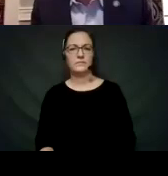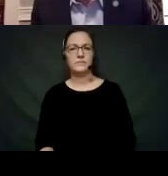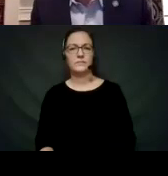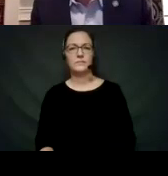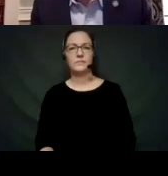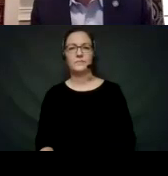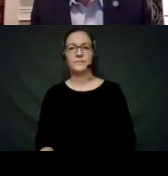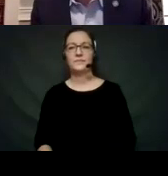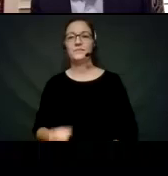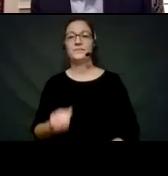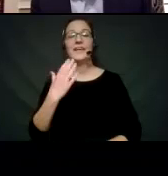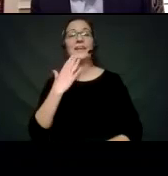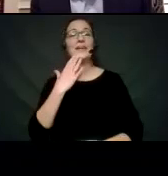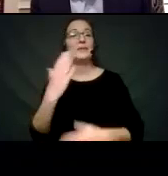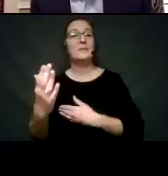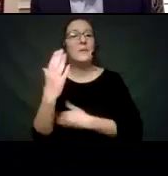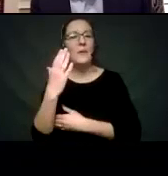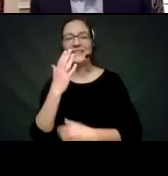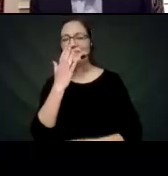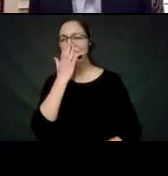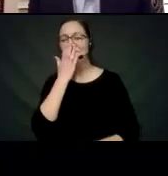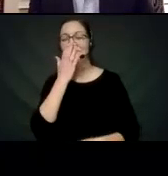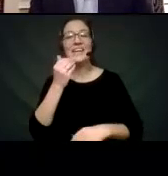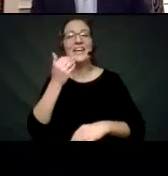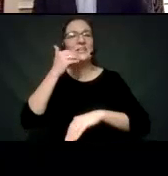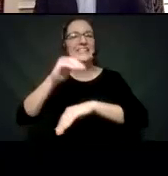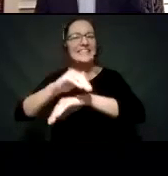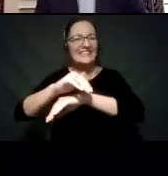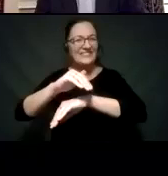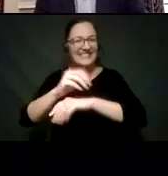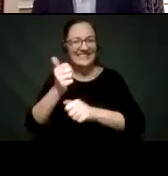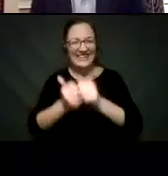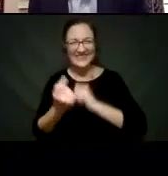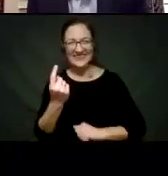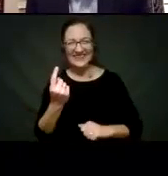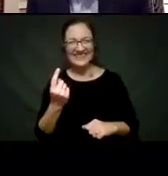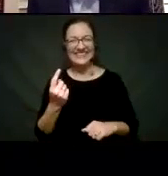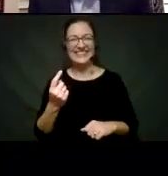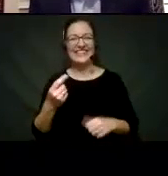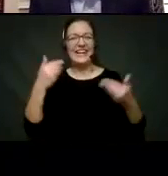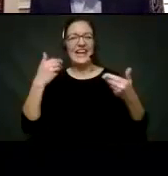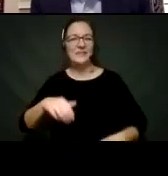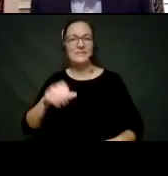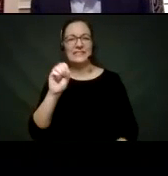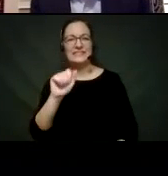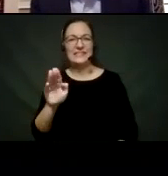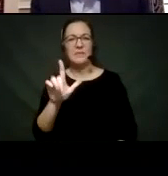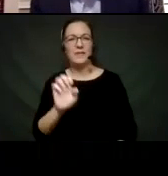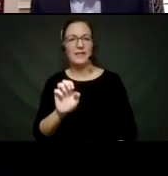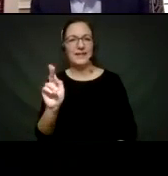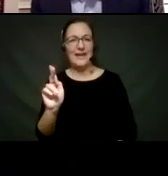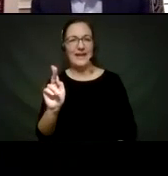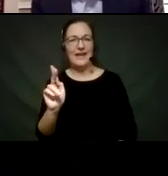Good morning, and actually, excuse me, good evening, everyone. I am Sable Kay. I am the